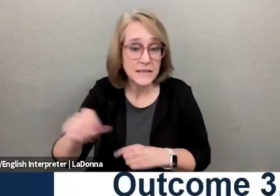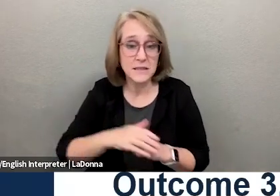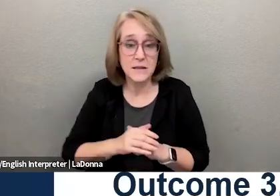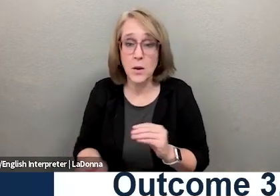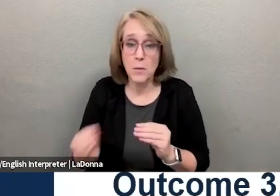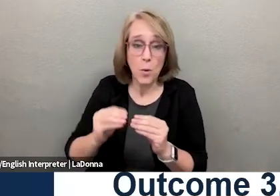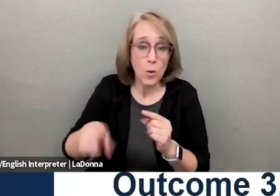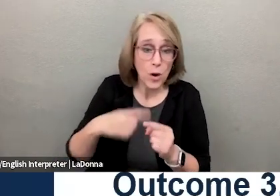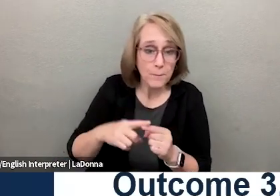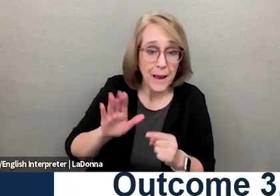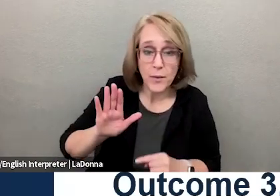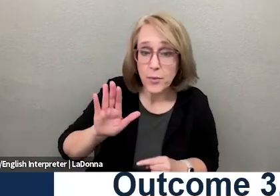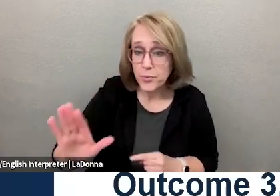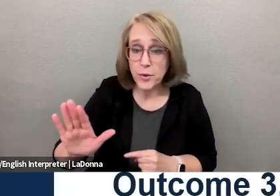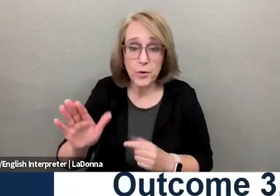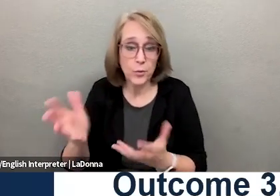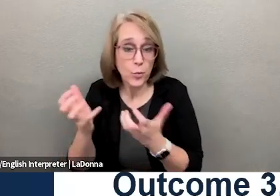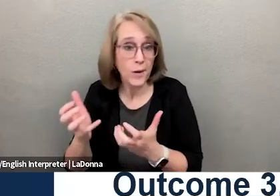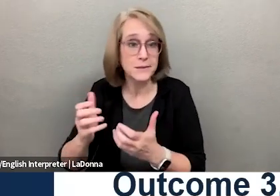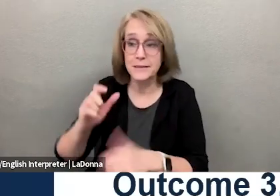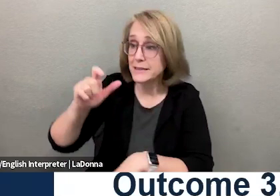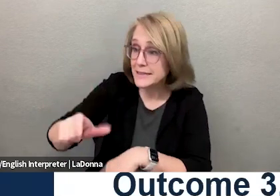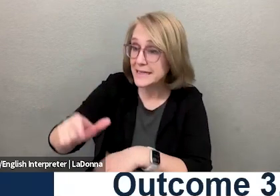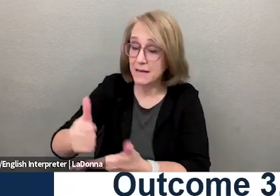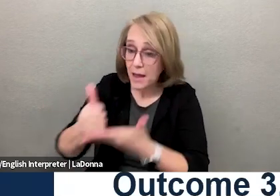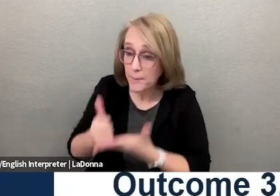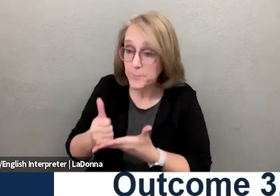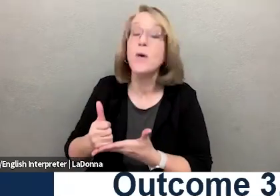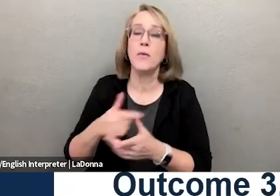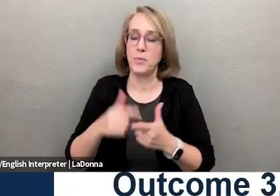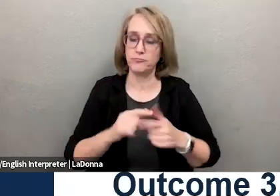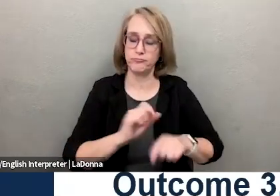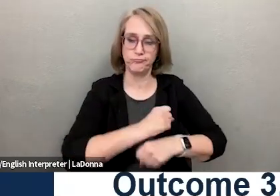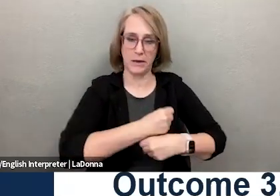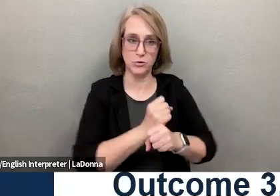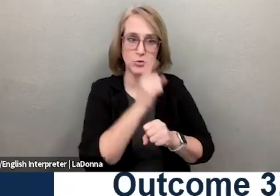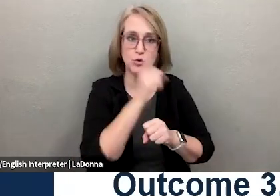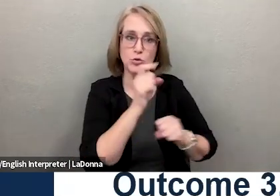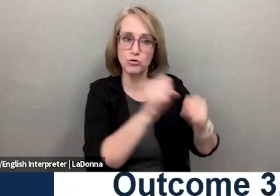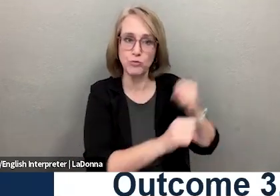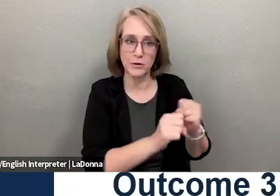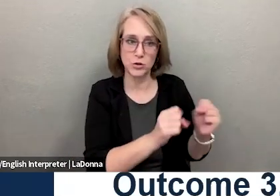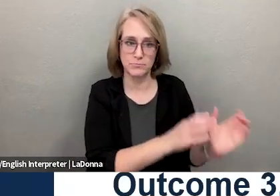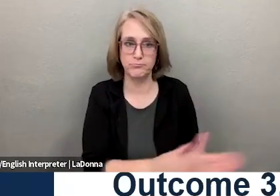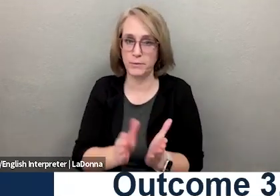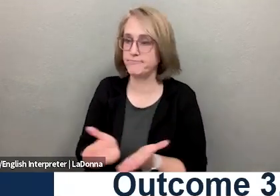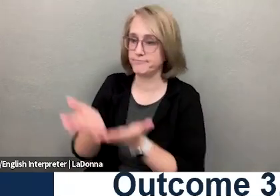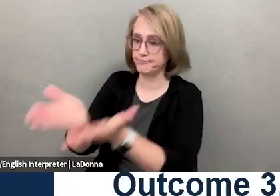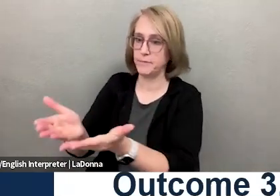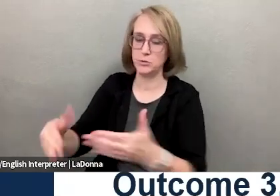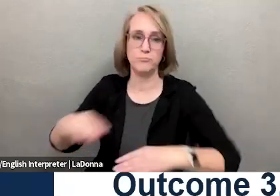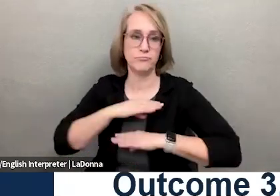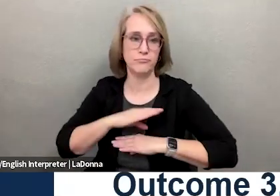can have strategies in place that really meet those needs and ensure that we are improving